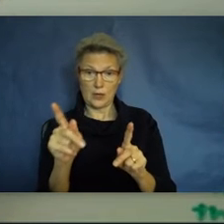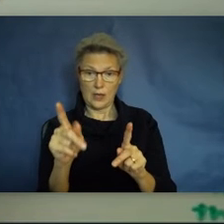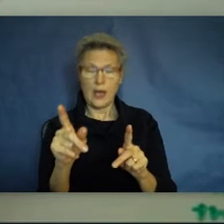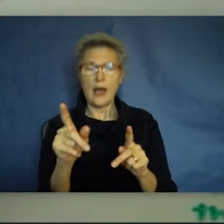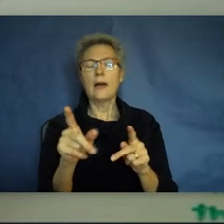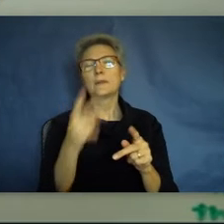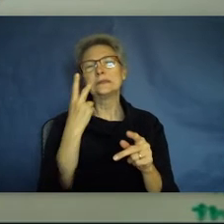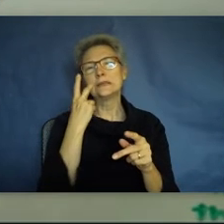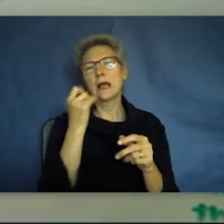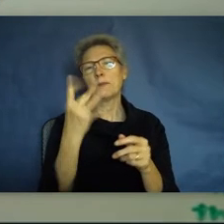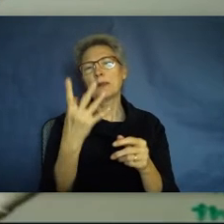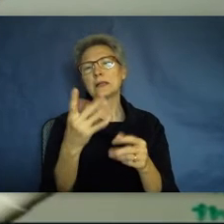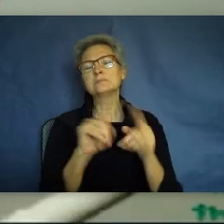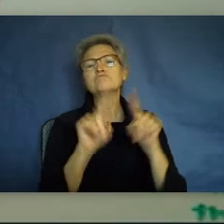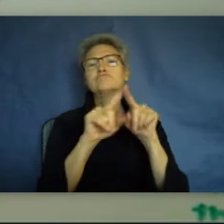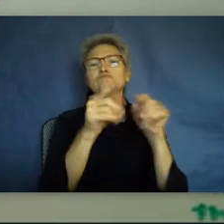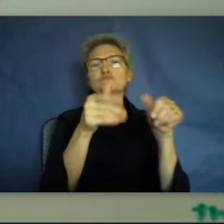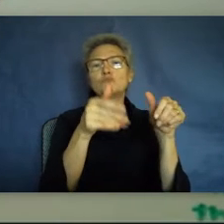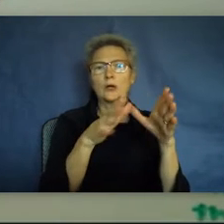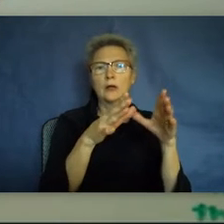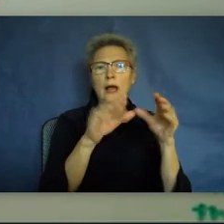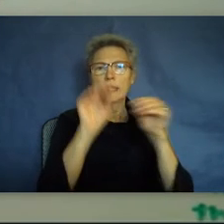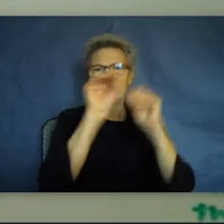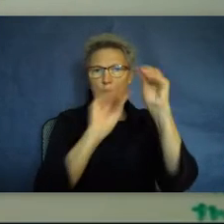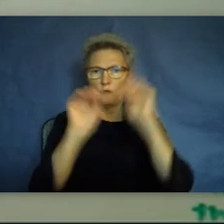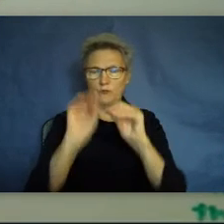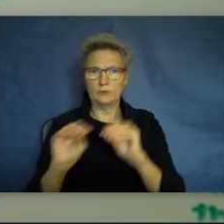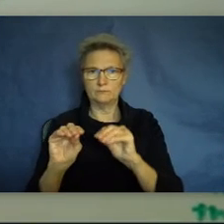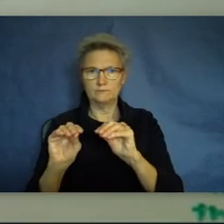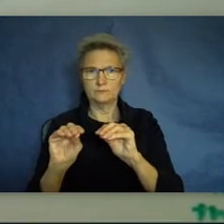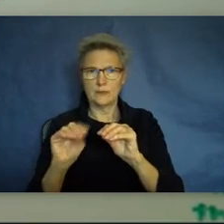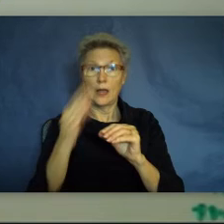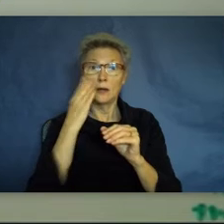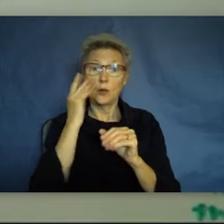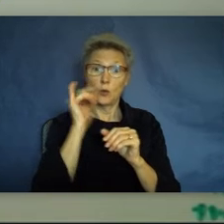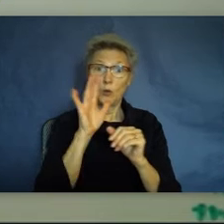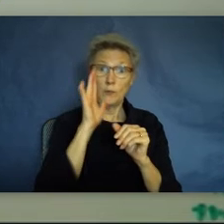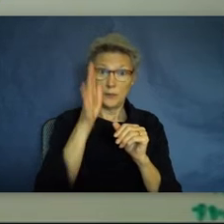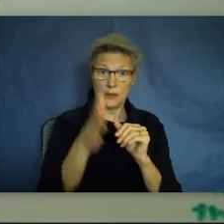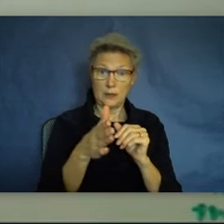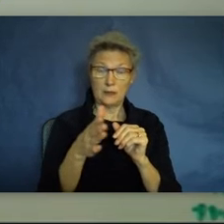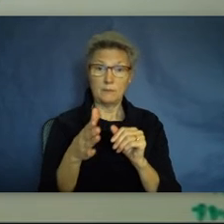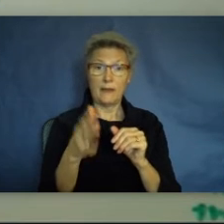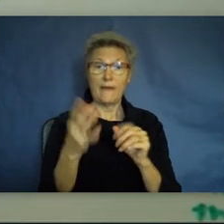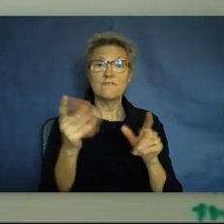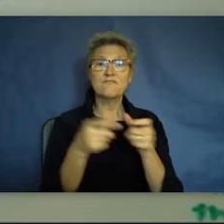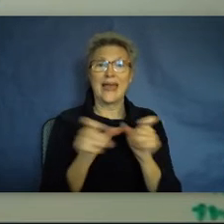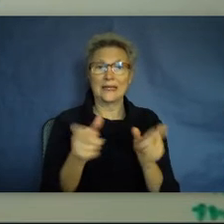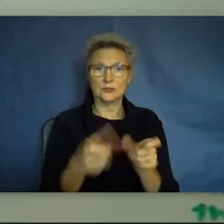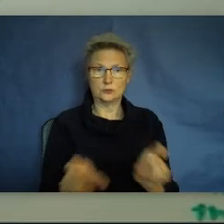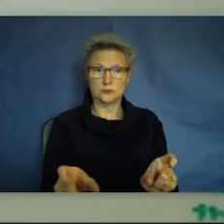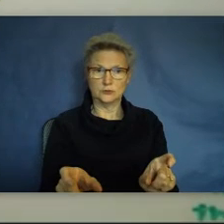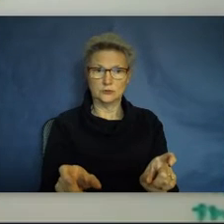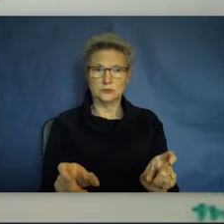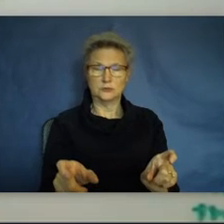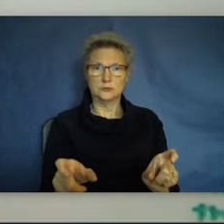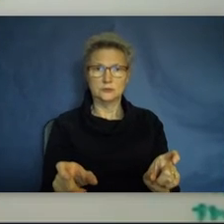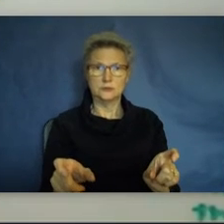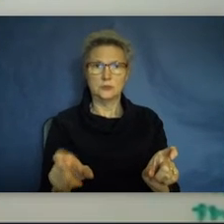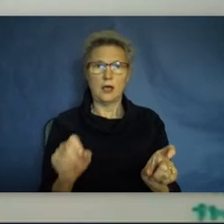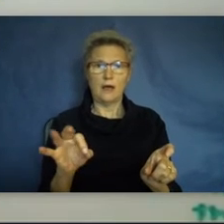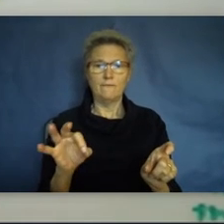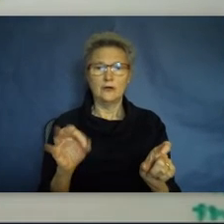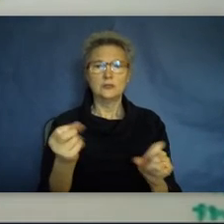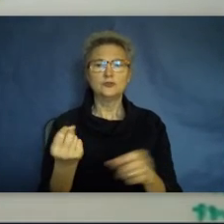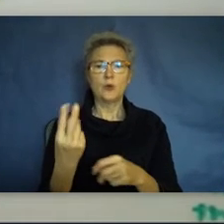And I'm going to see how many different ways that I can arrange them. And I know that those are going to be my factors